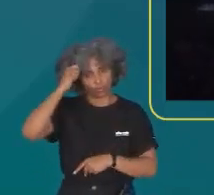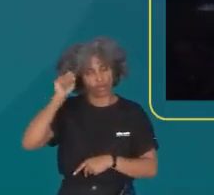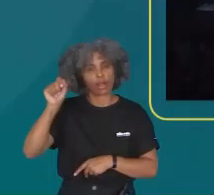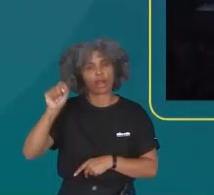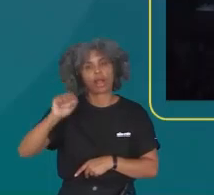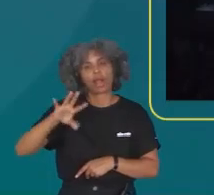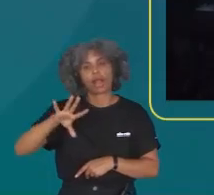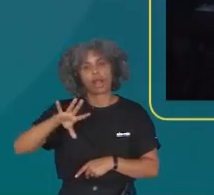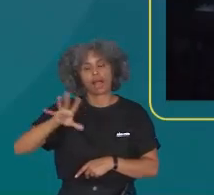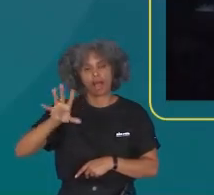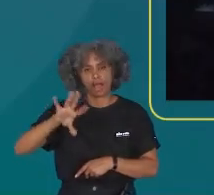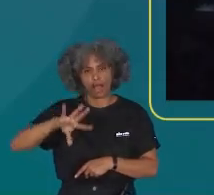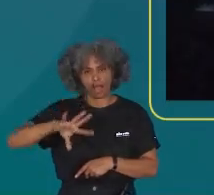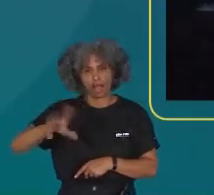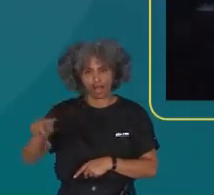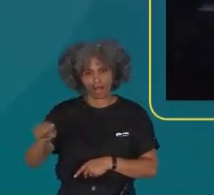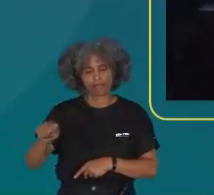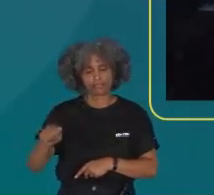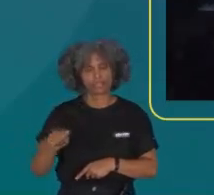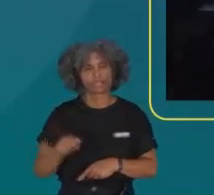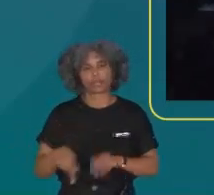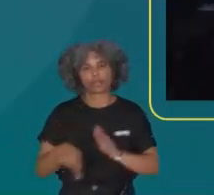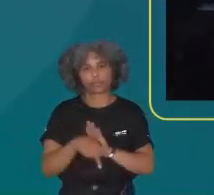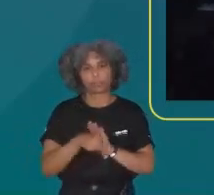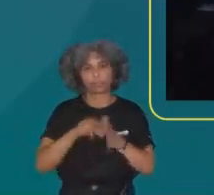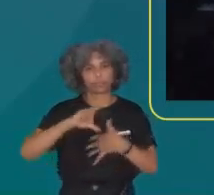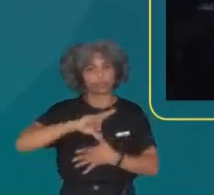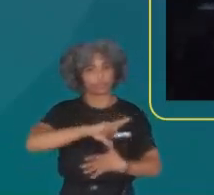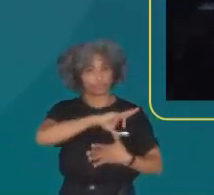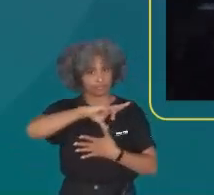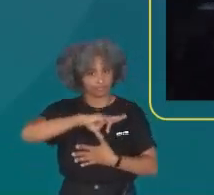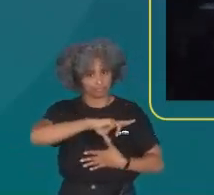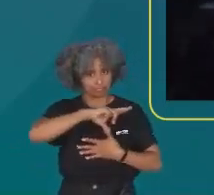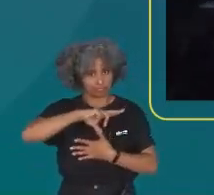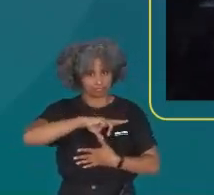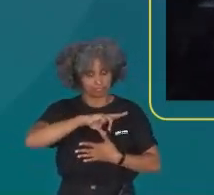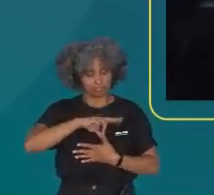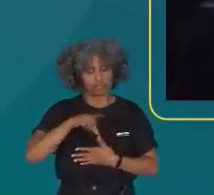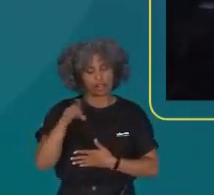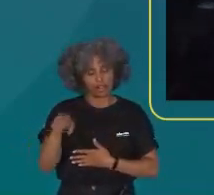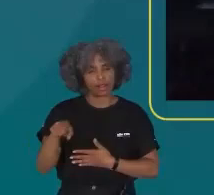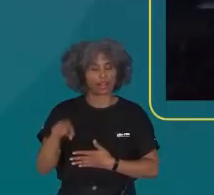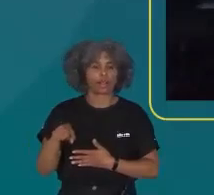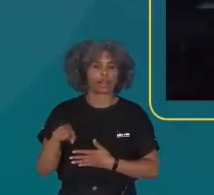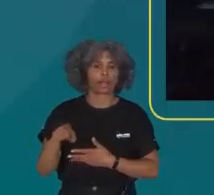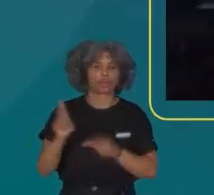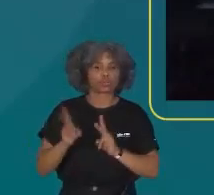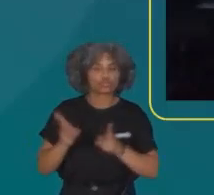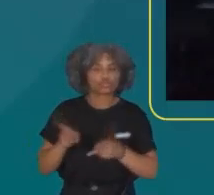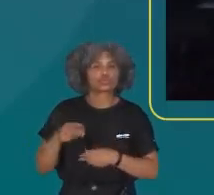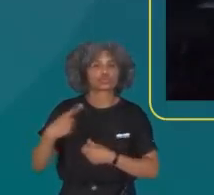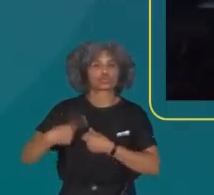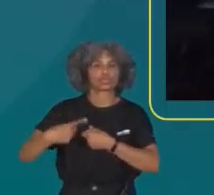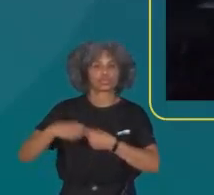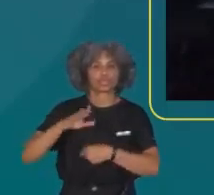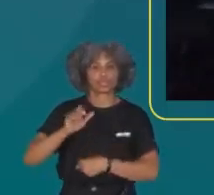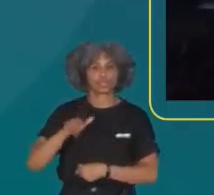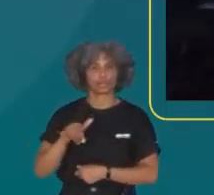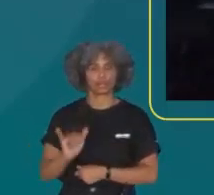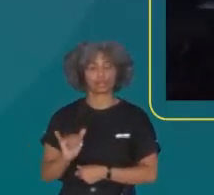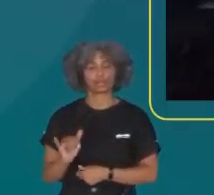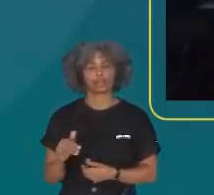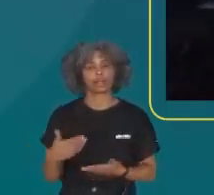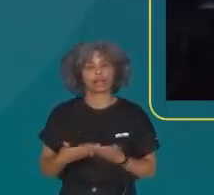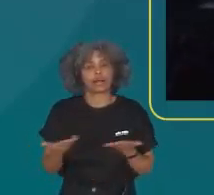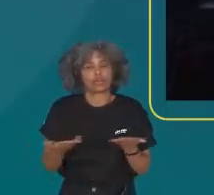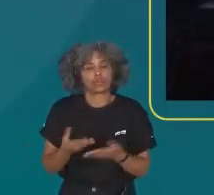to make sure that people are integrated in this COP, because after all, we are you know, we're the